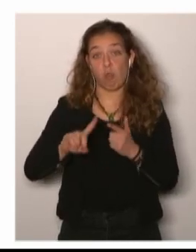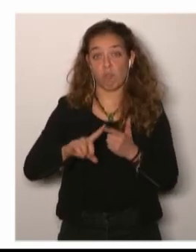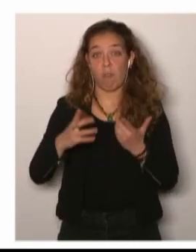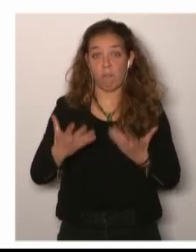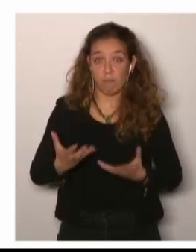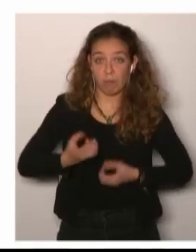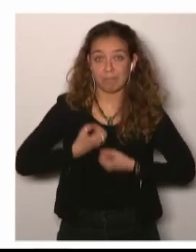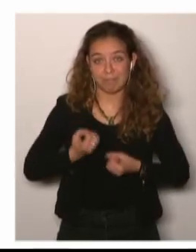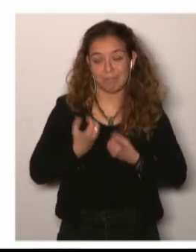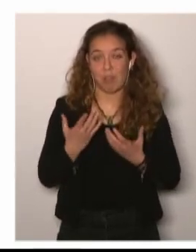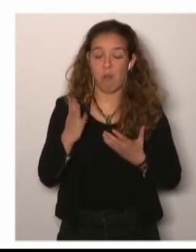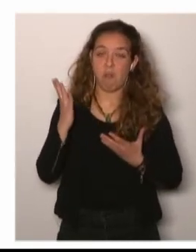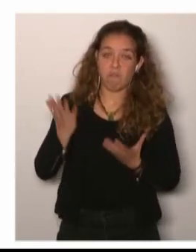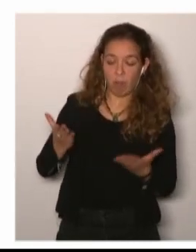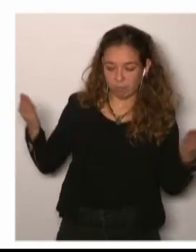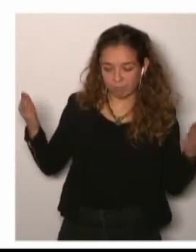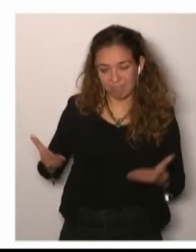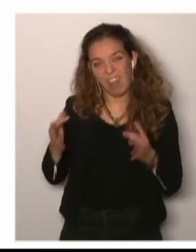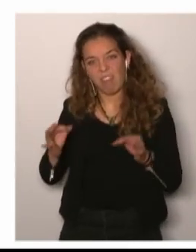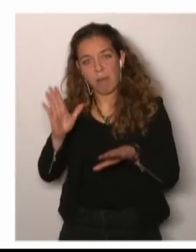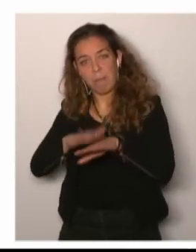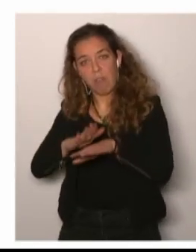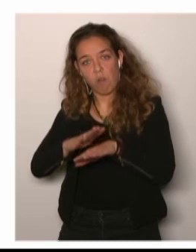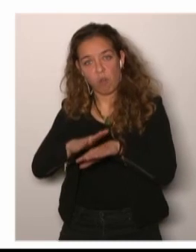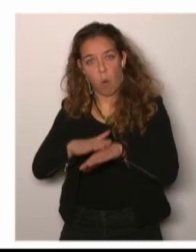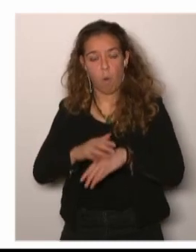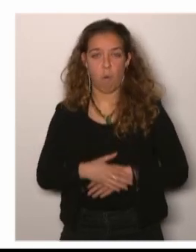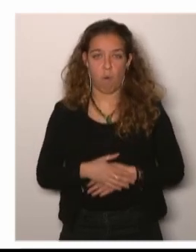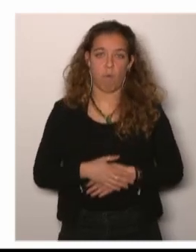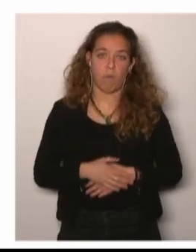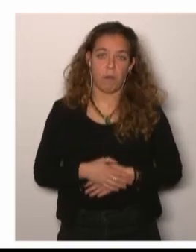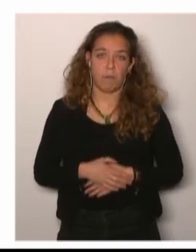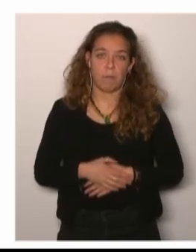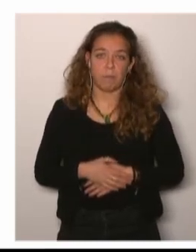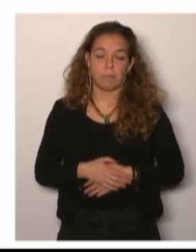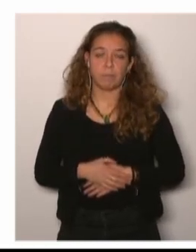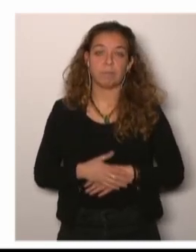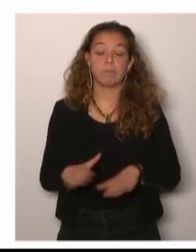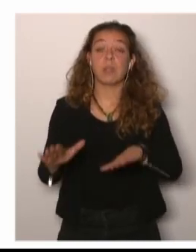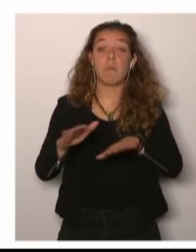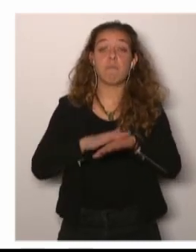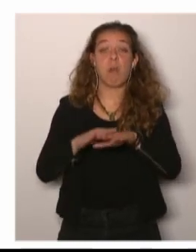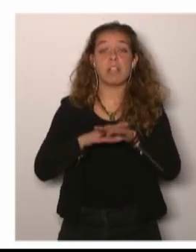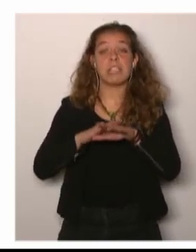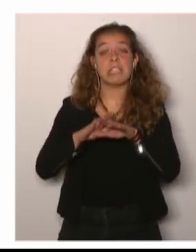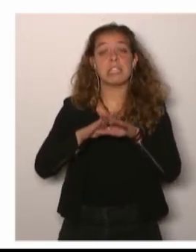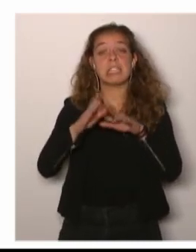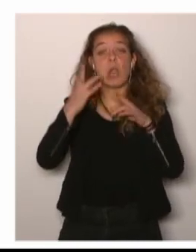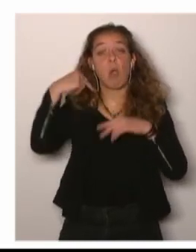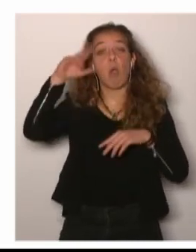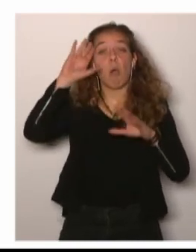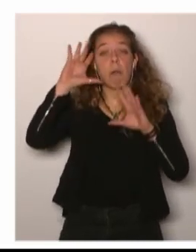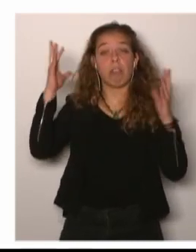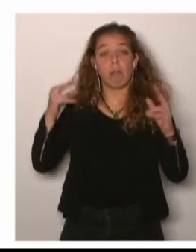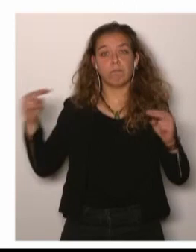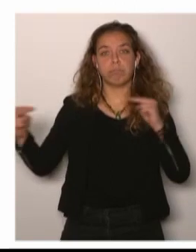together the different angles which in EU policy could change prevention. We just heard about tobacco. There